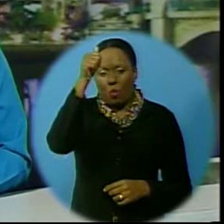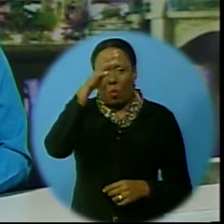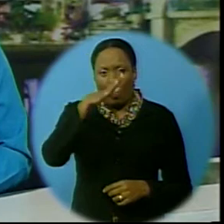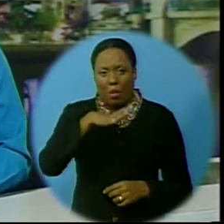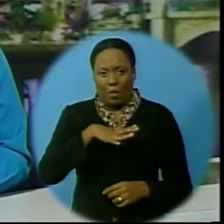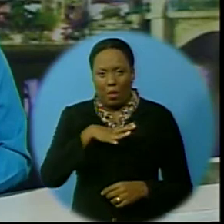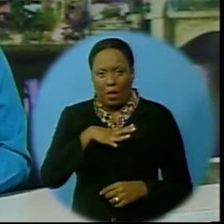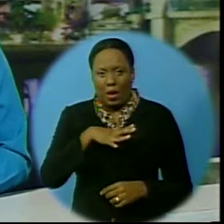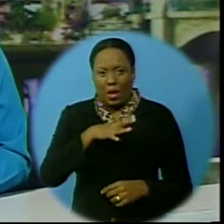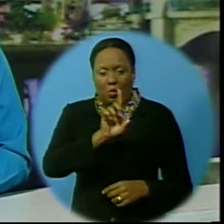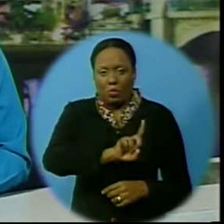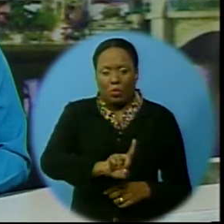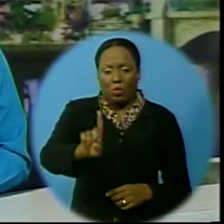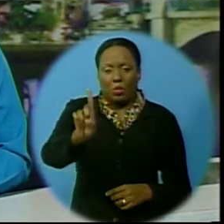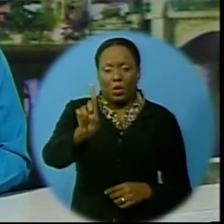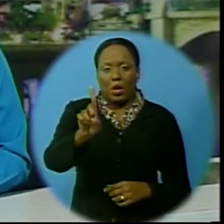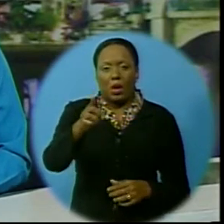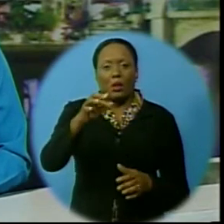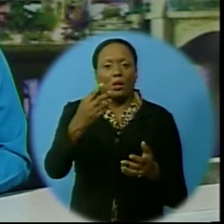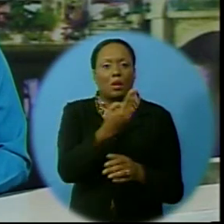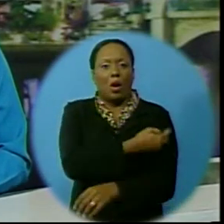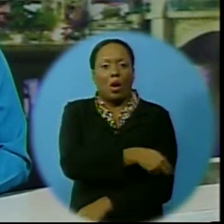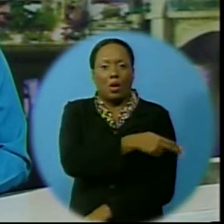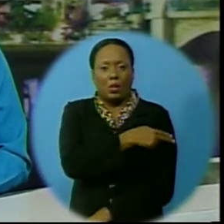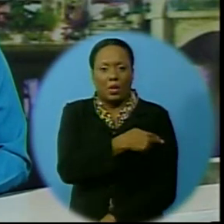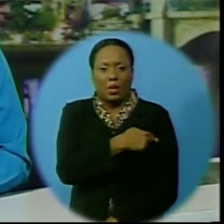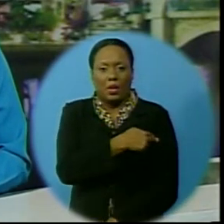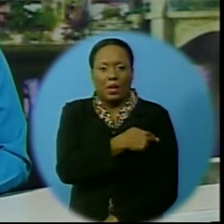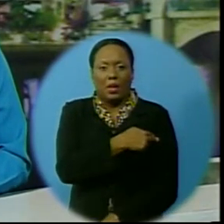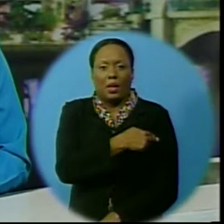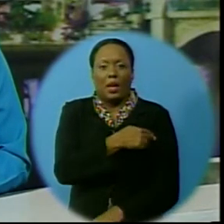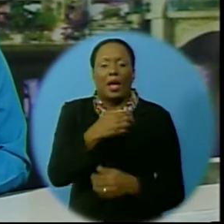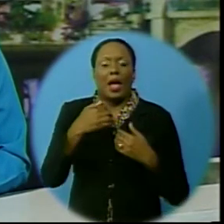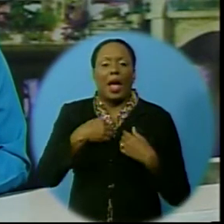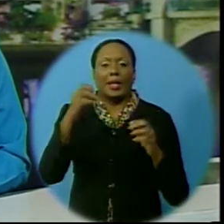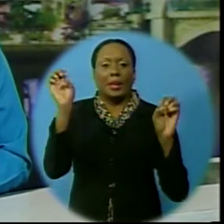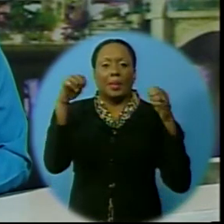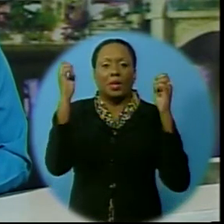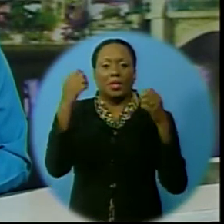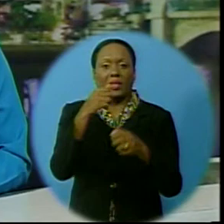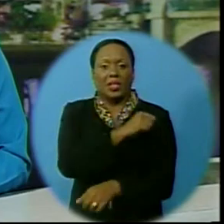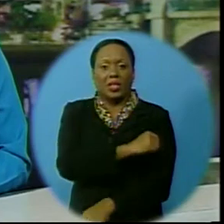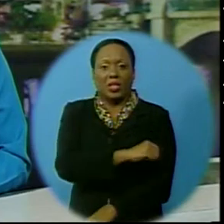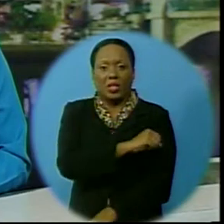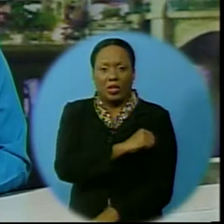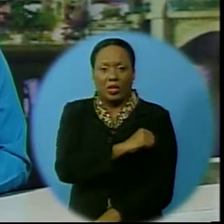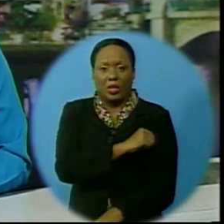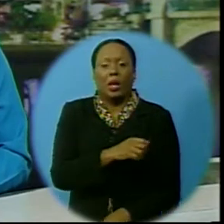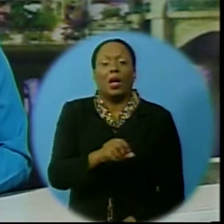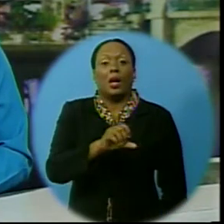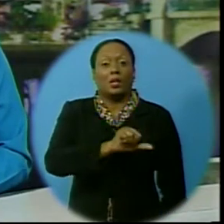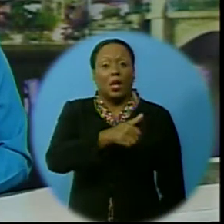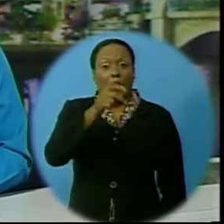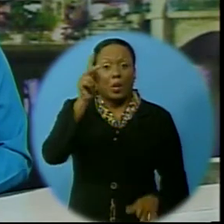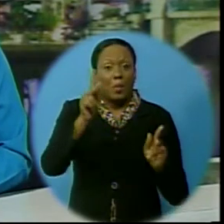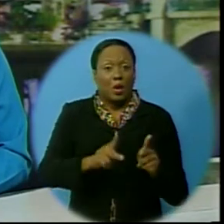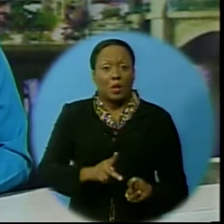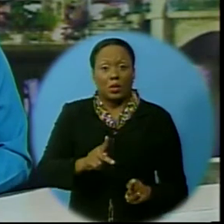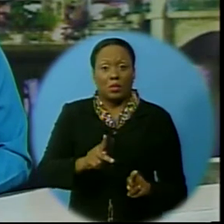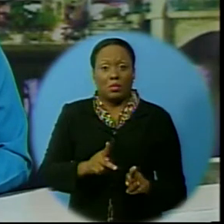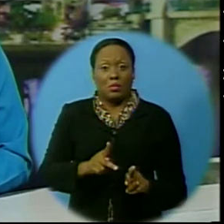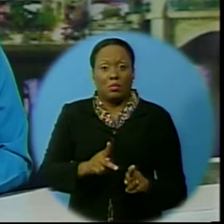collapsed. He was taken to the Queen Elizabeth Hospital, where he underwent emergency surgery and was hospitalized.